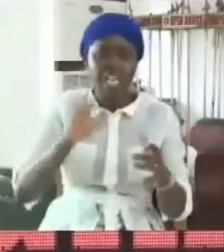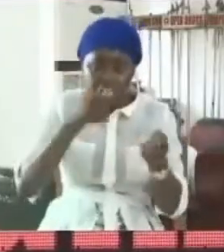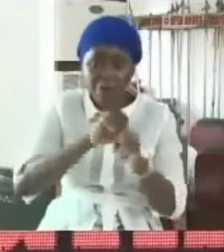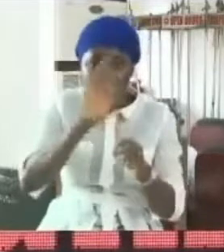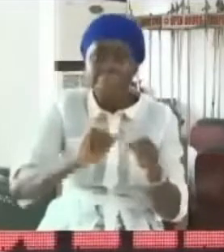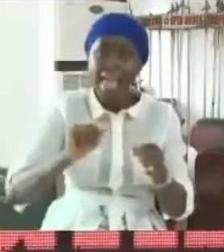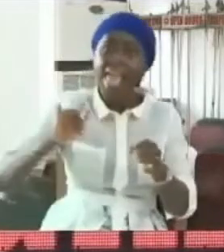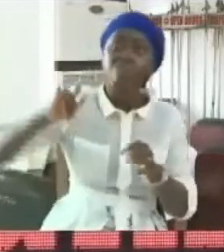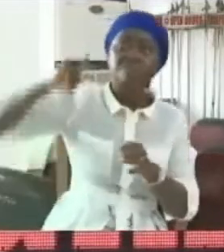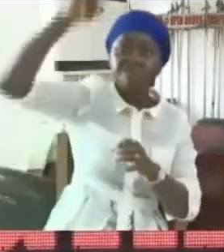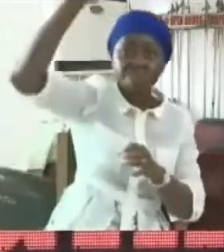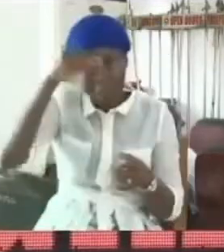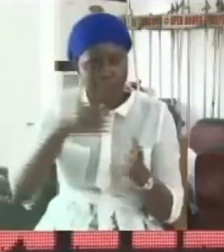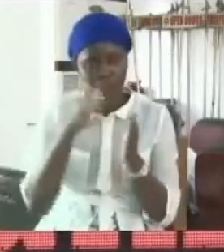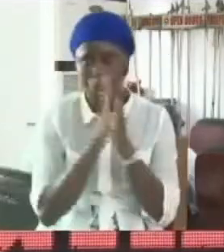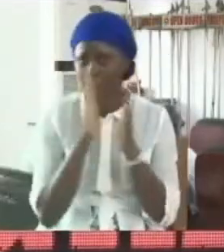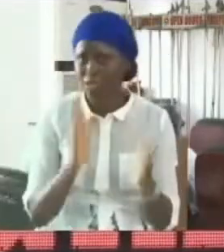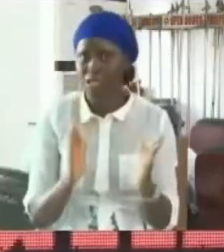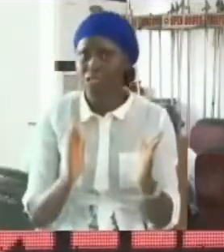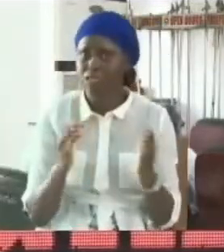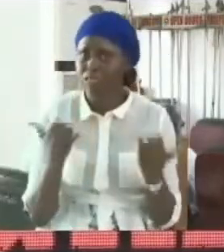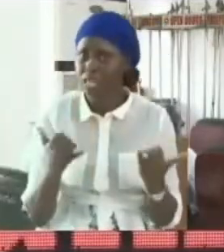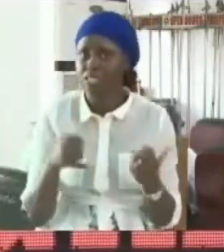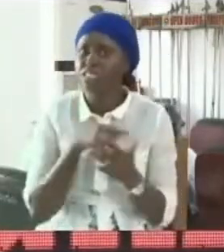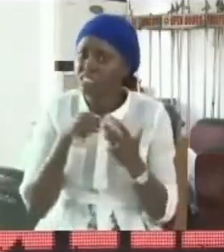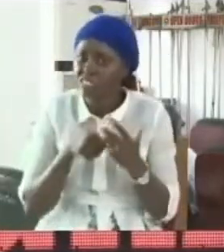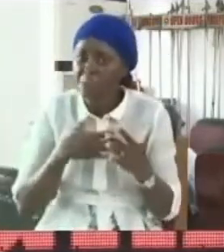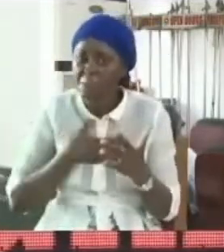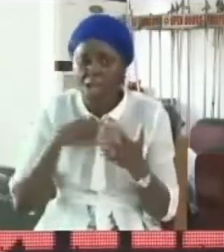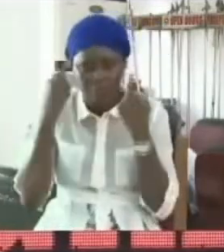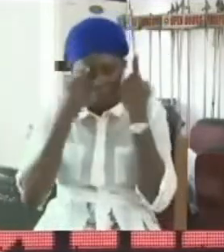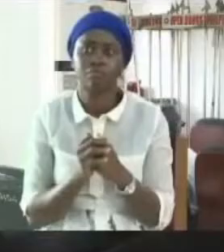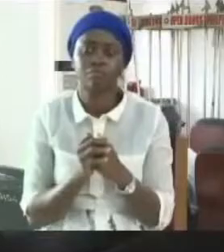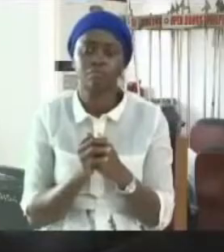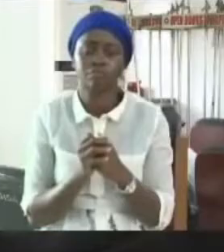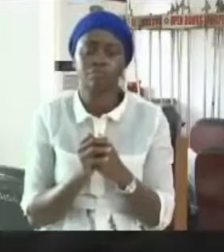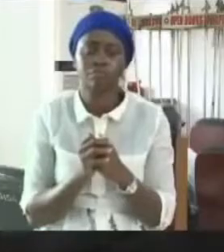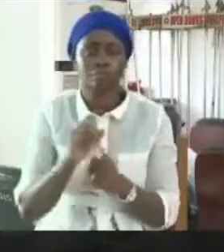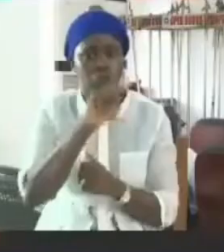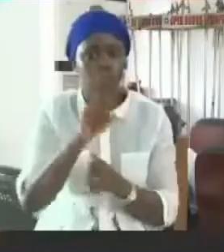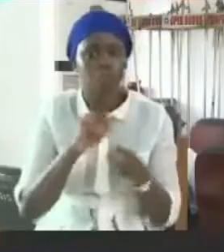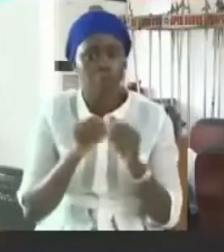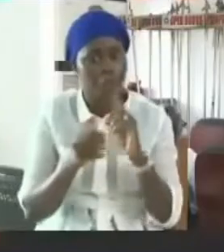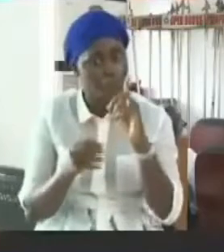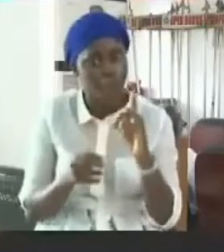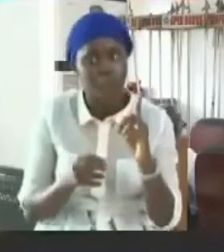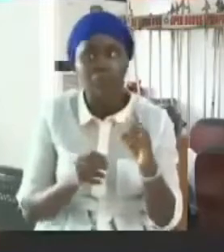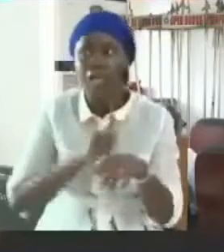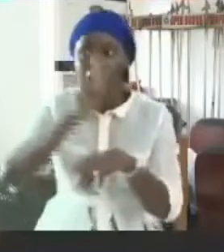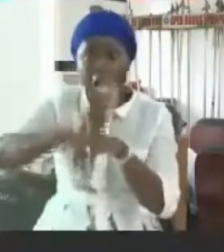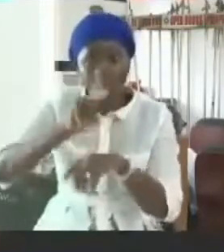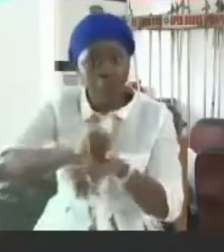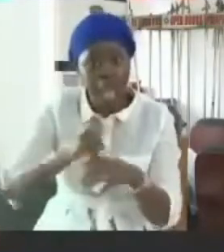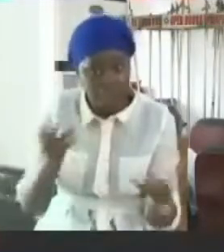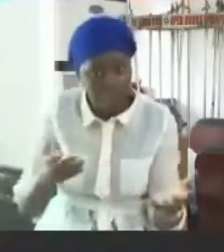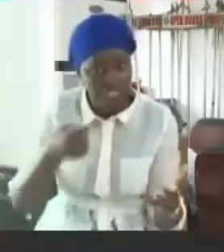can't go to Kaduna by train. Question number one, why Kaduna? Question number two, who